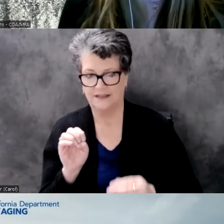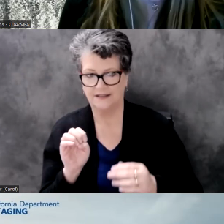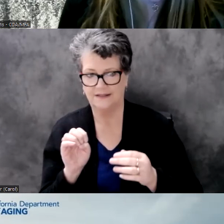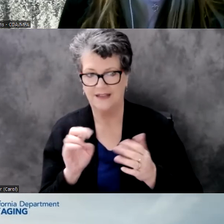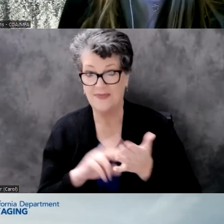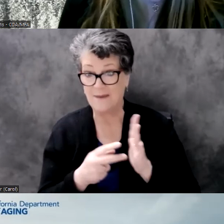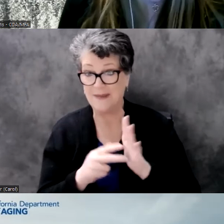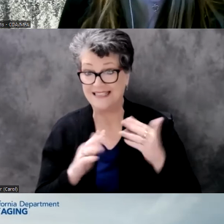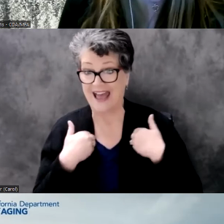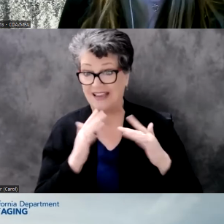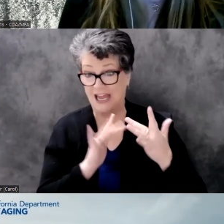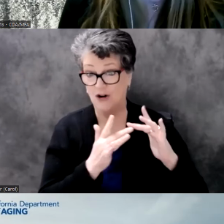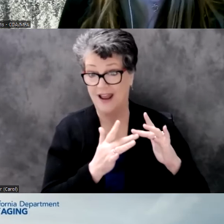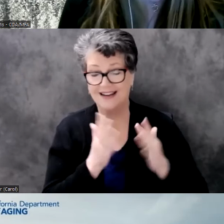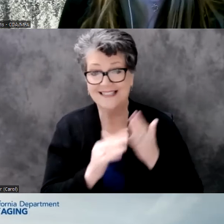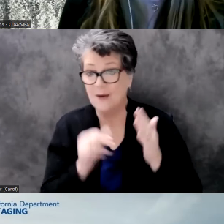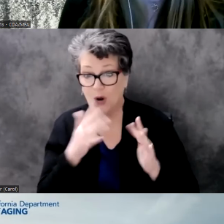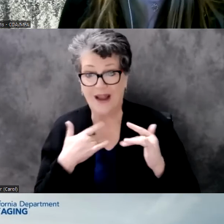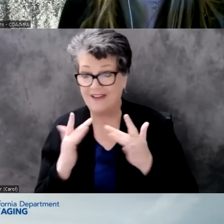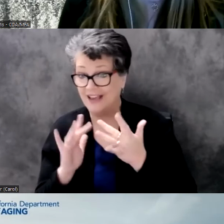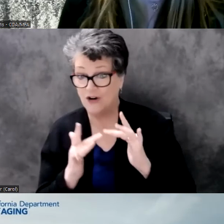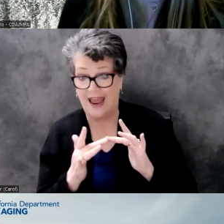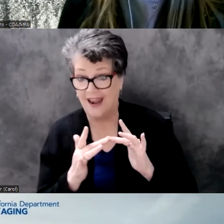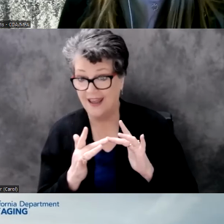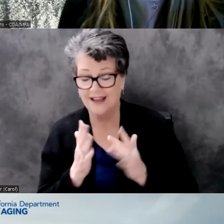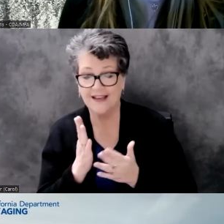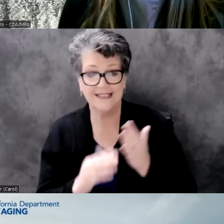and some don't have internet, some don't have